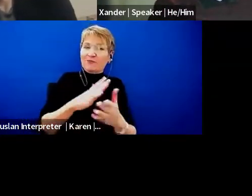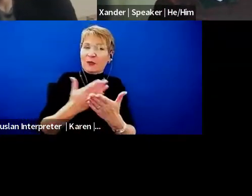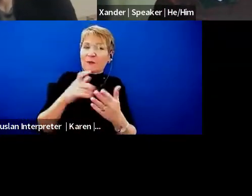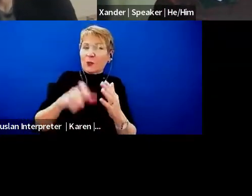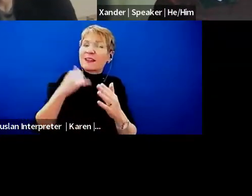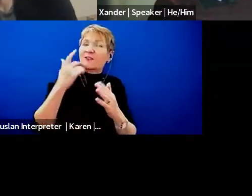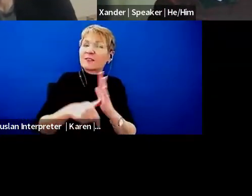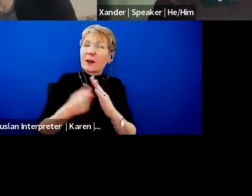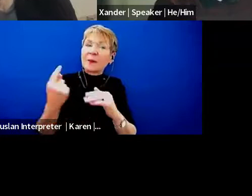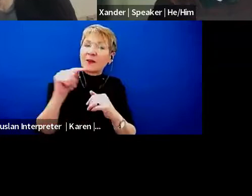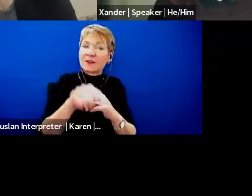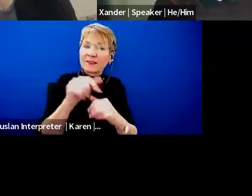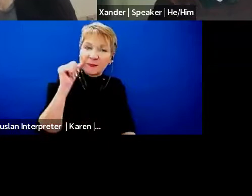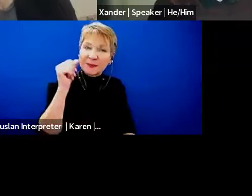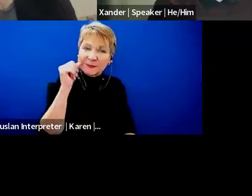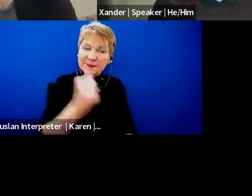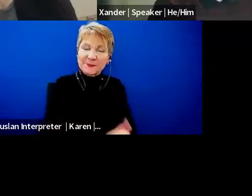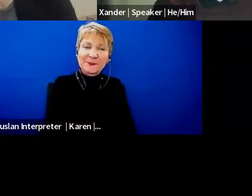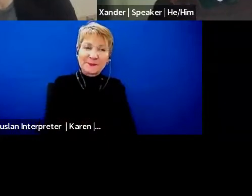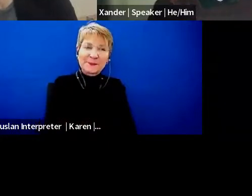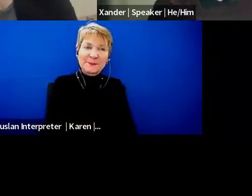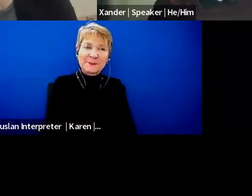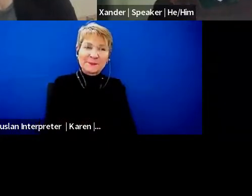go back to that beach.